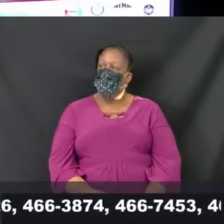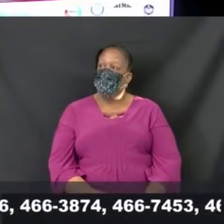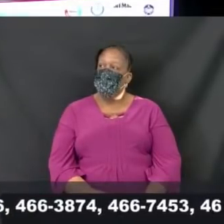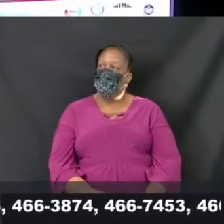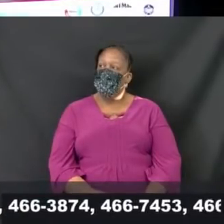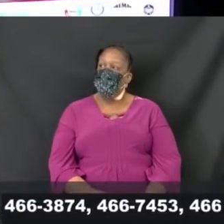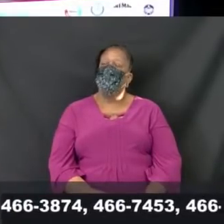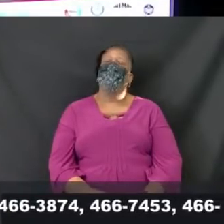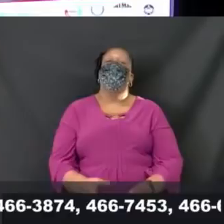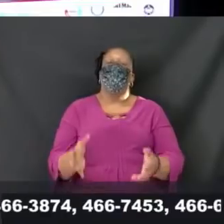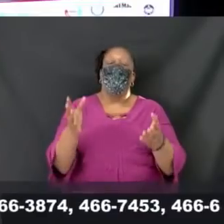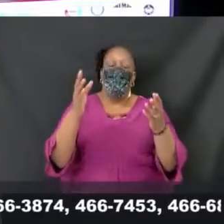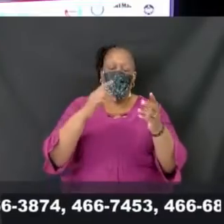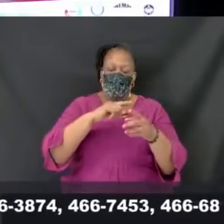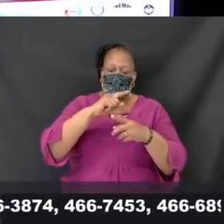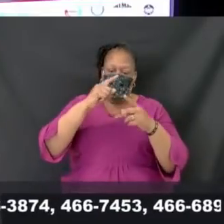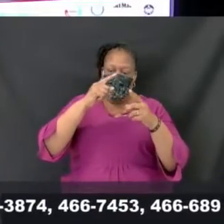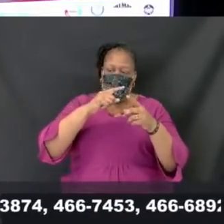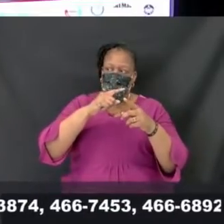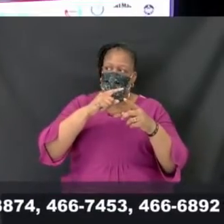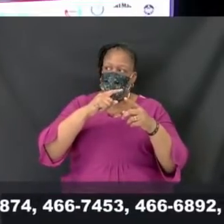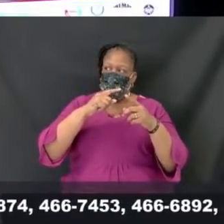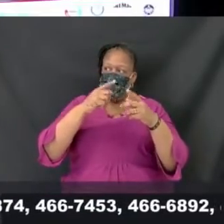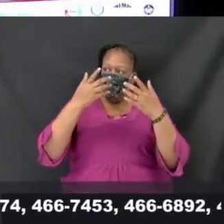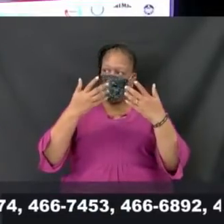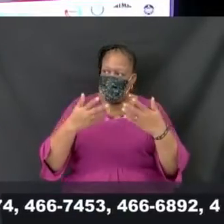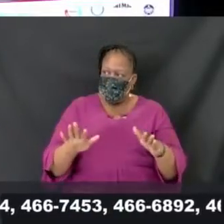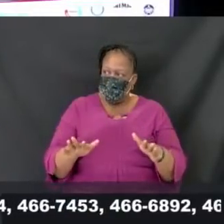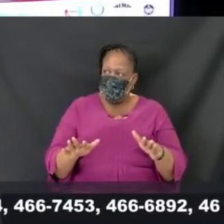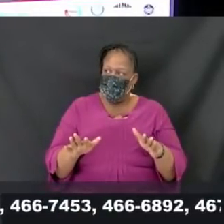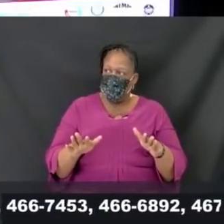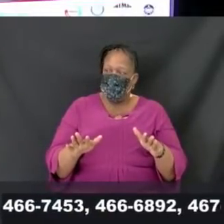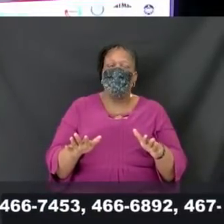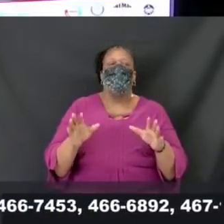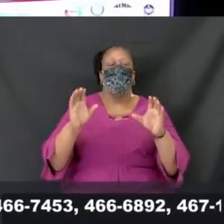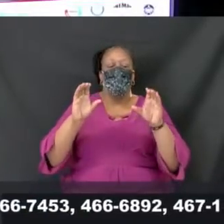your application, and formulate it with the